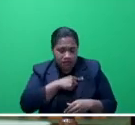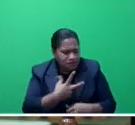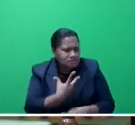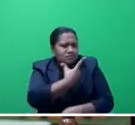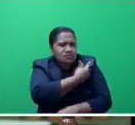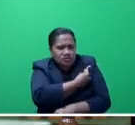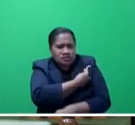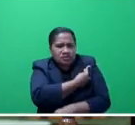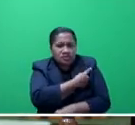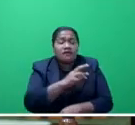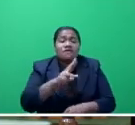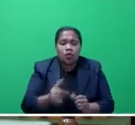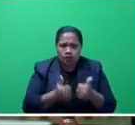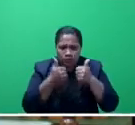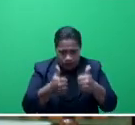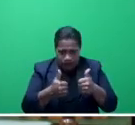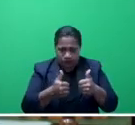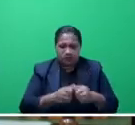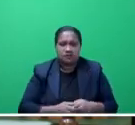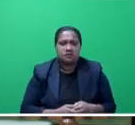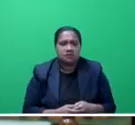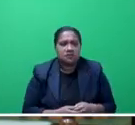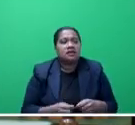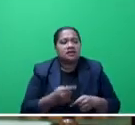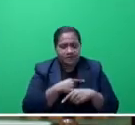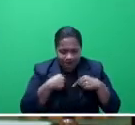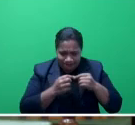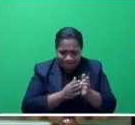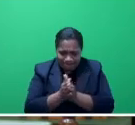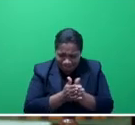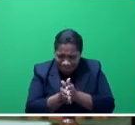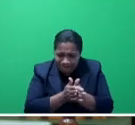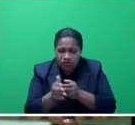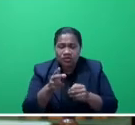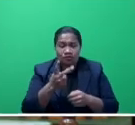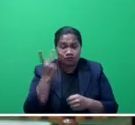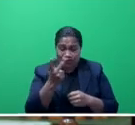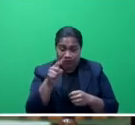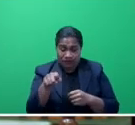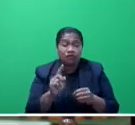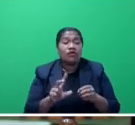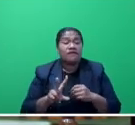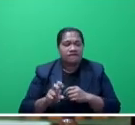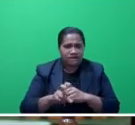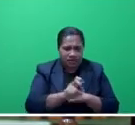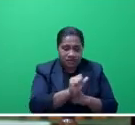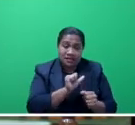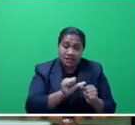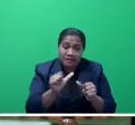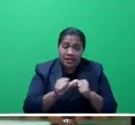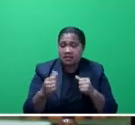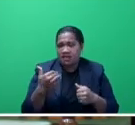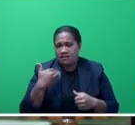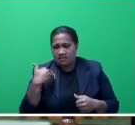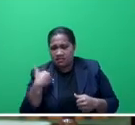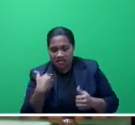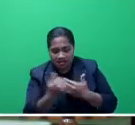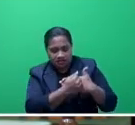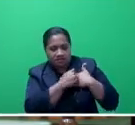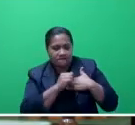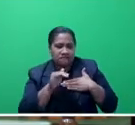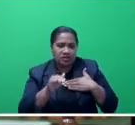of the greater good. And it looks forward to our victory over this virus and the better, healthier and safer future within our